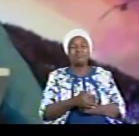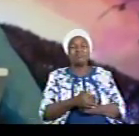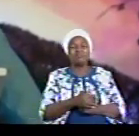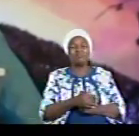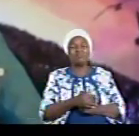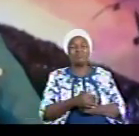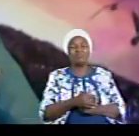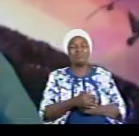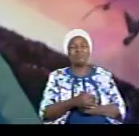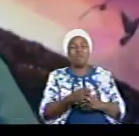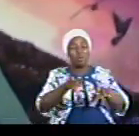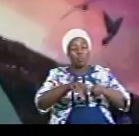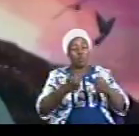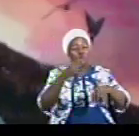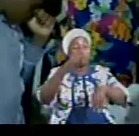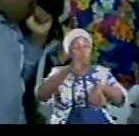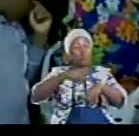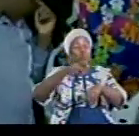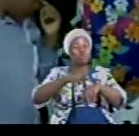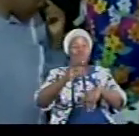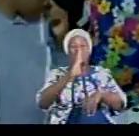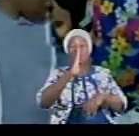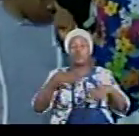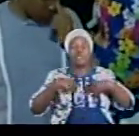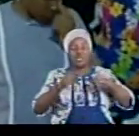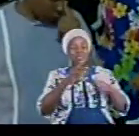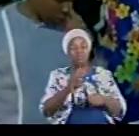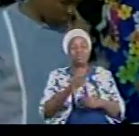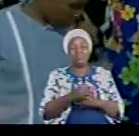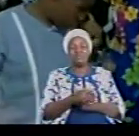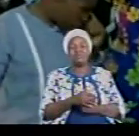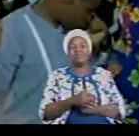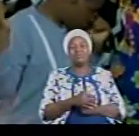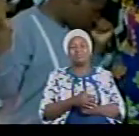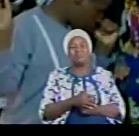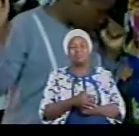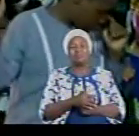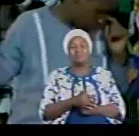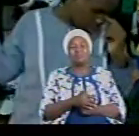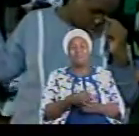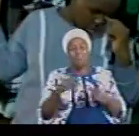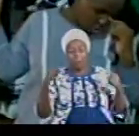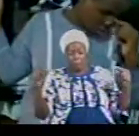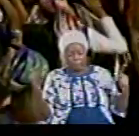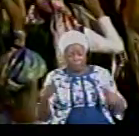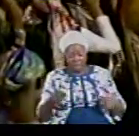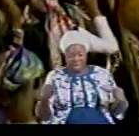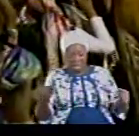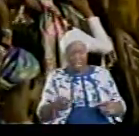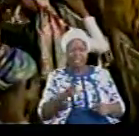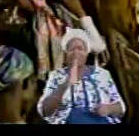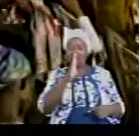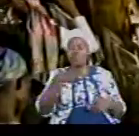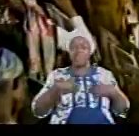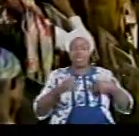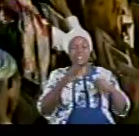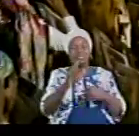broken balls be healed arthritis be healed